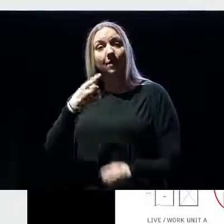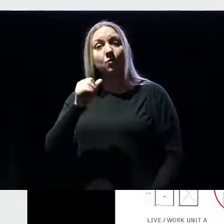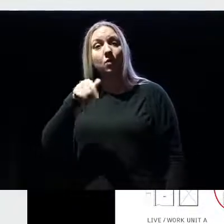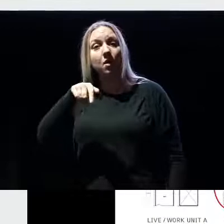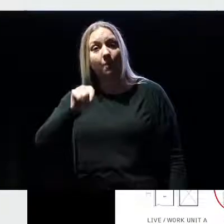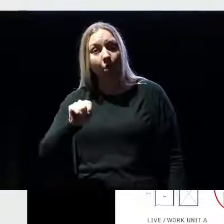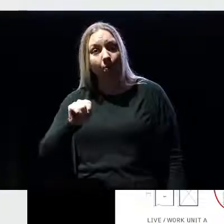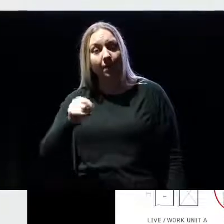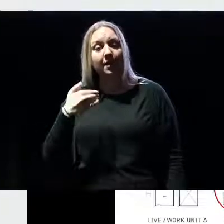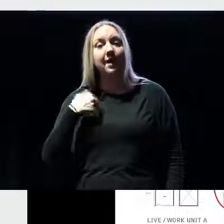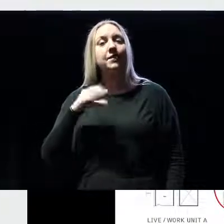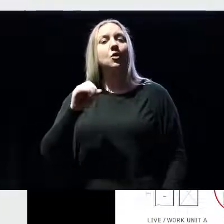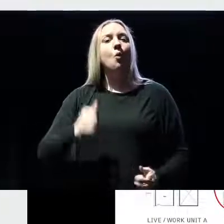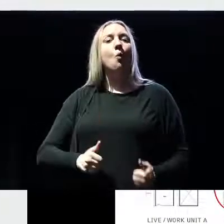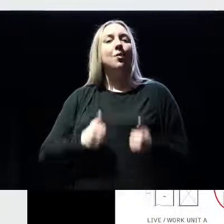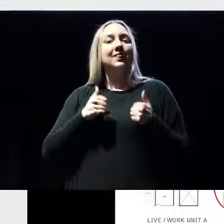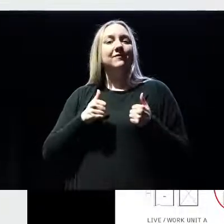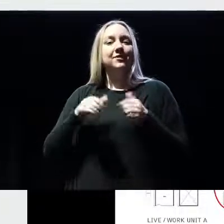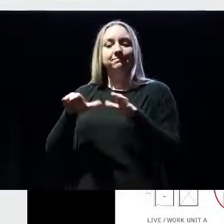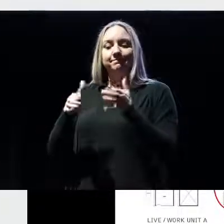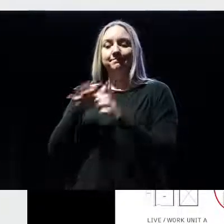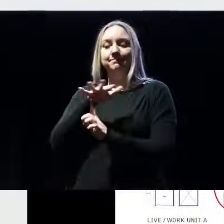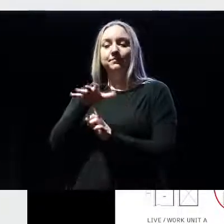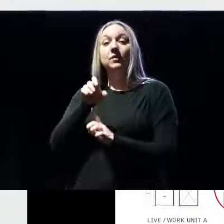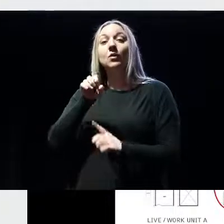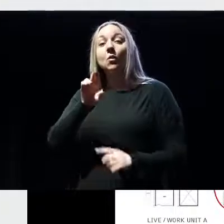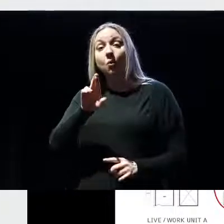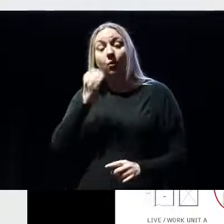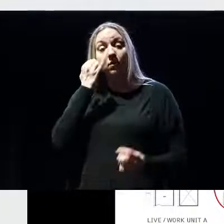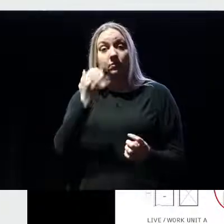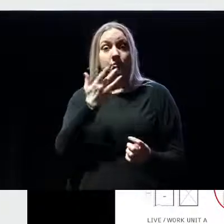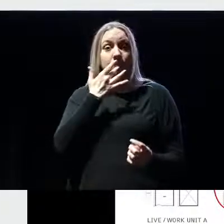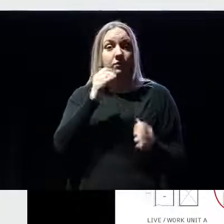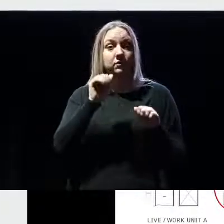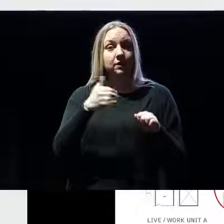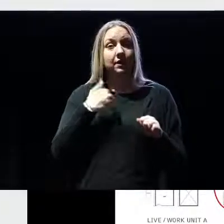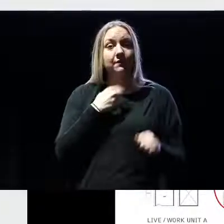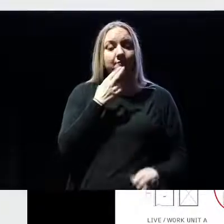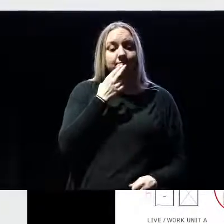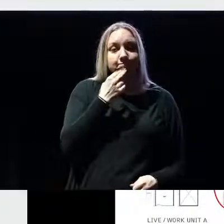of co-living situation, or you could get a small micro studio